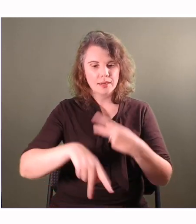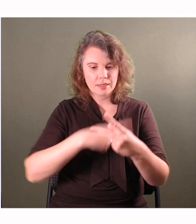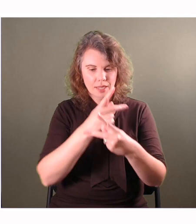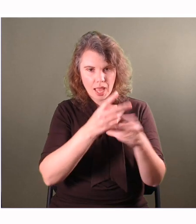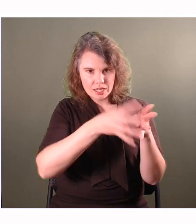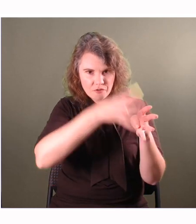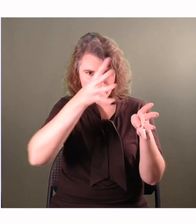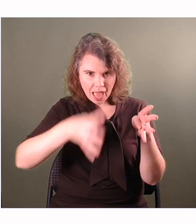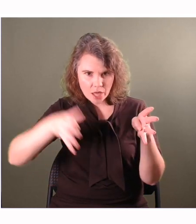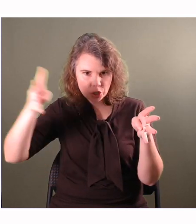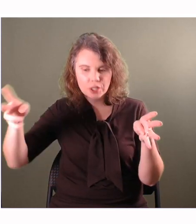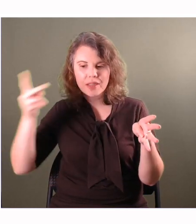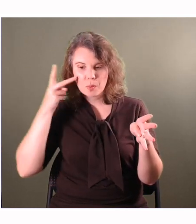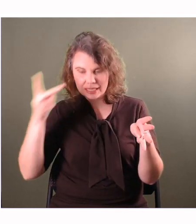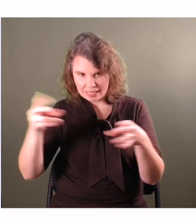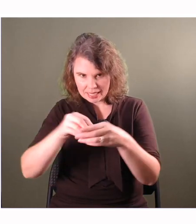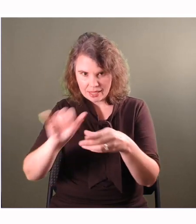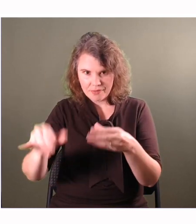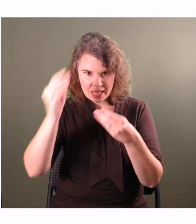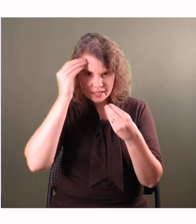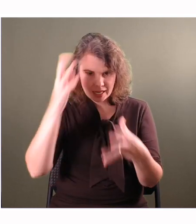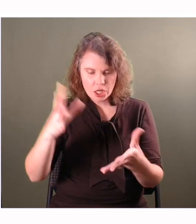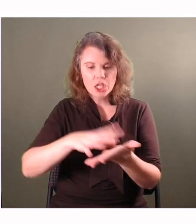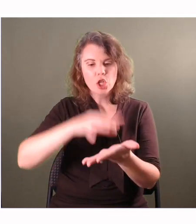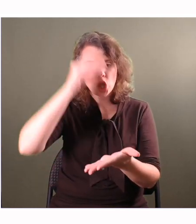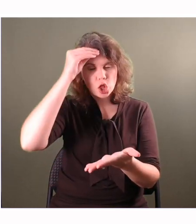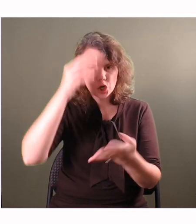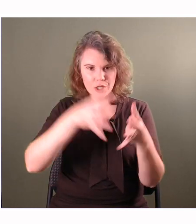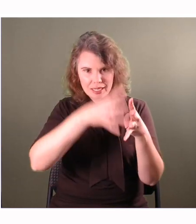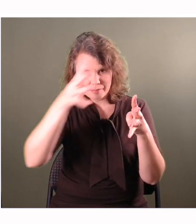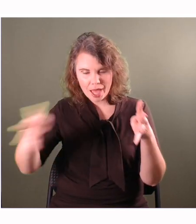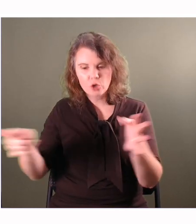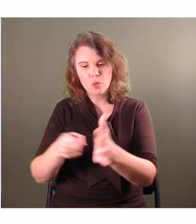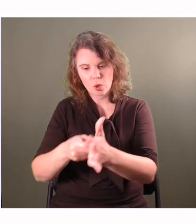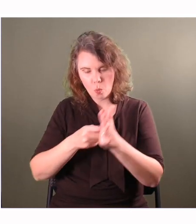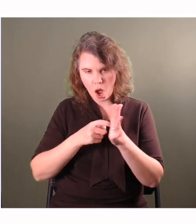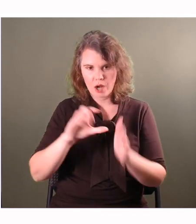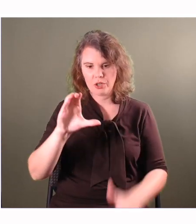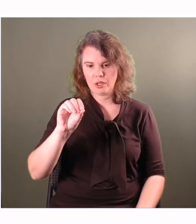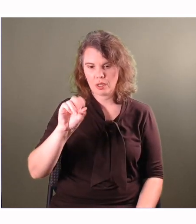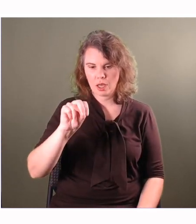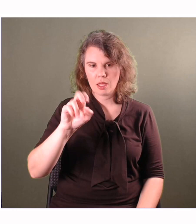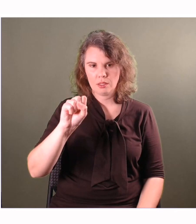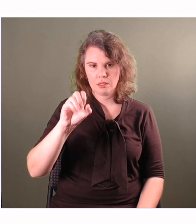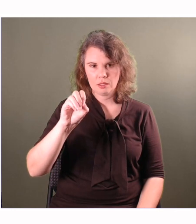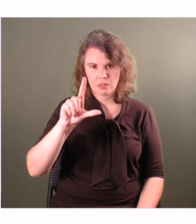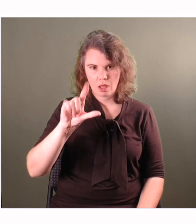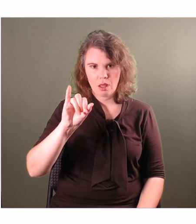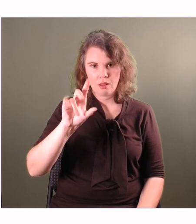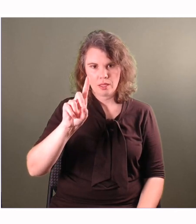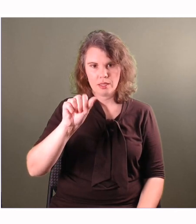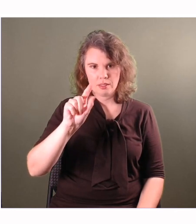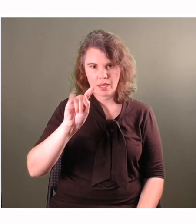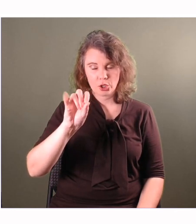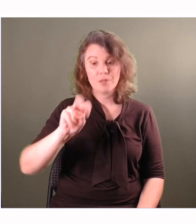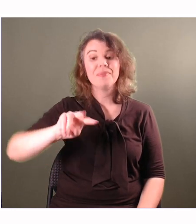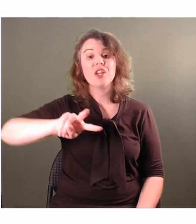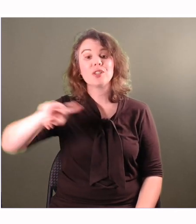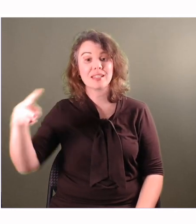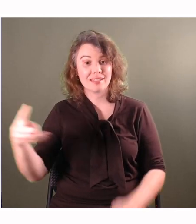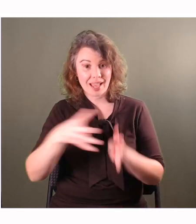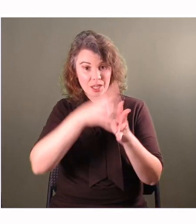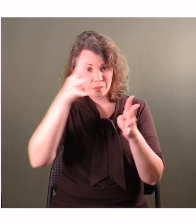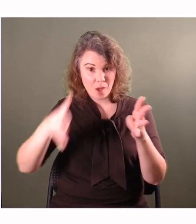that we see in this data is a learning pattern that requires consolidation. There's a second pattern. There